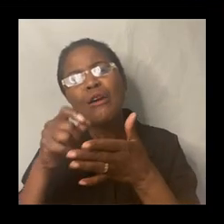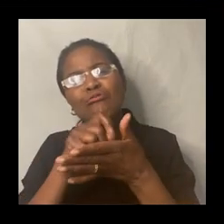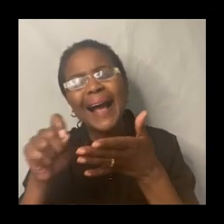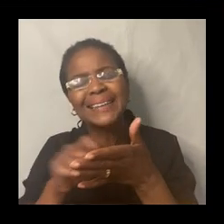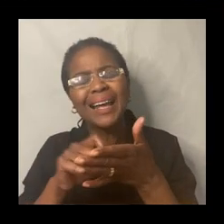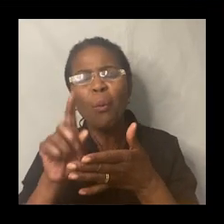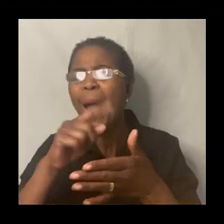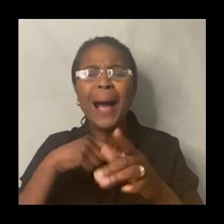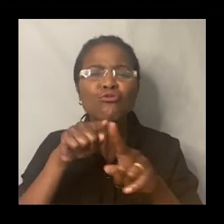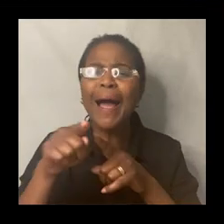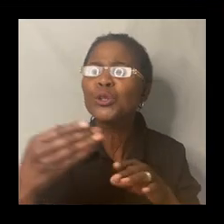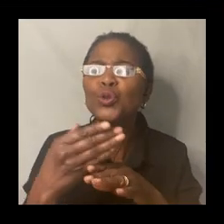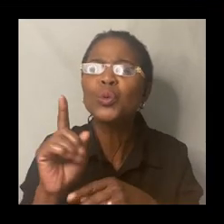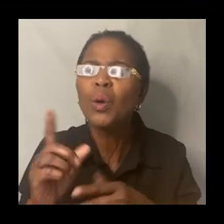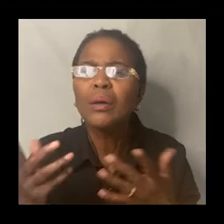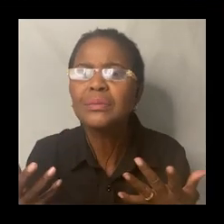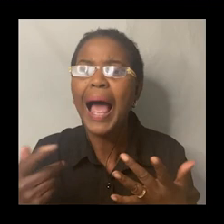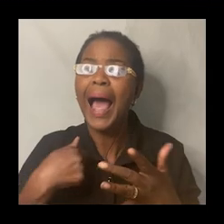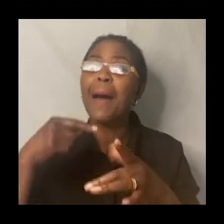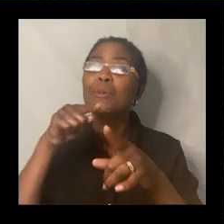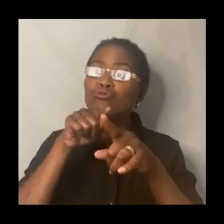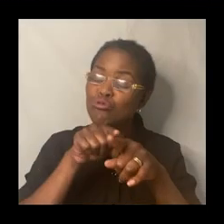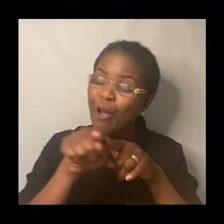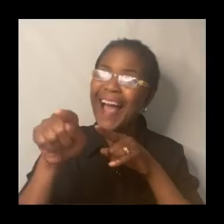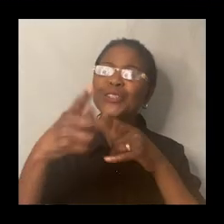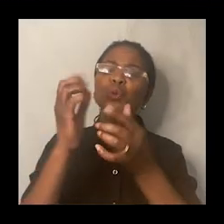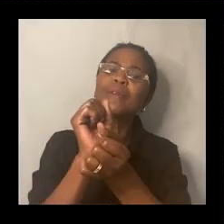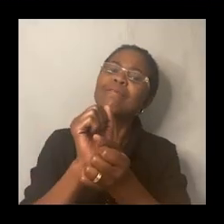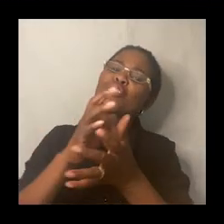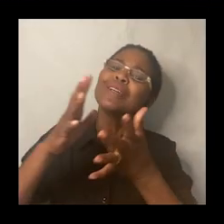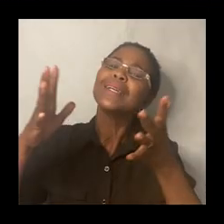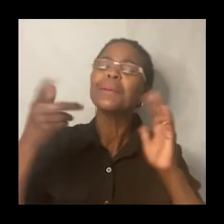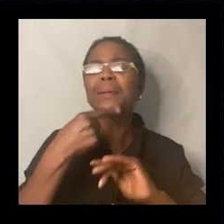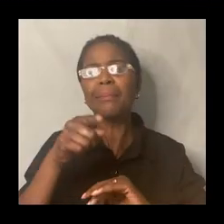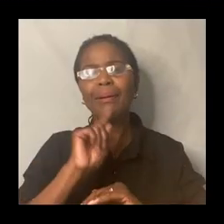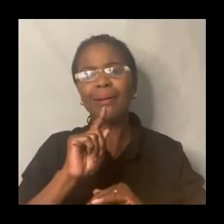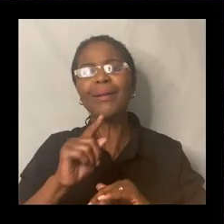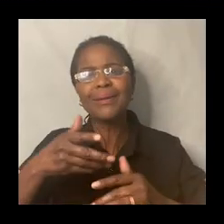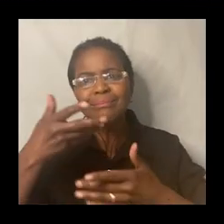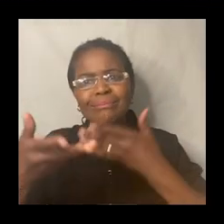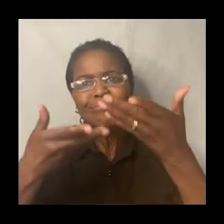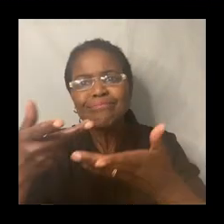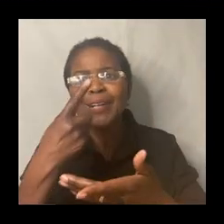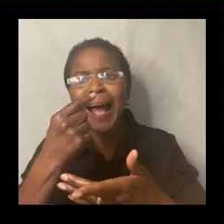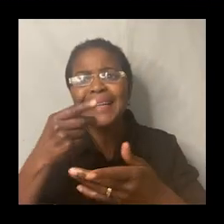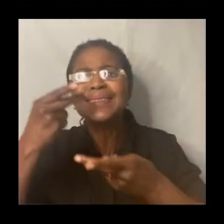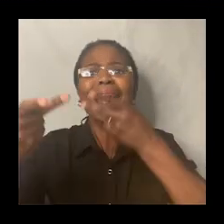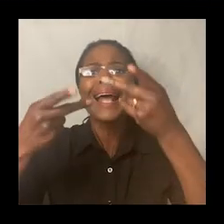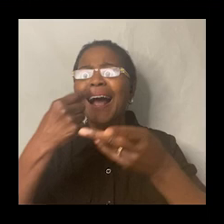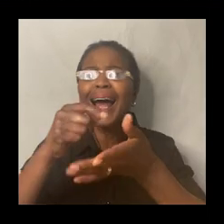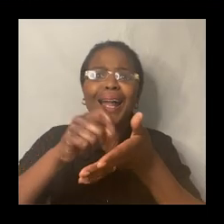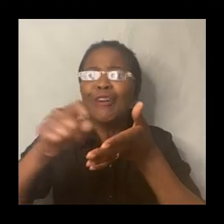to do as a writer? I'm trying in some way to liberate people to be able to sing freely.